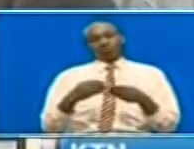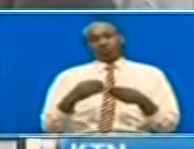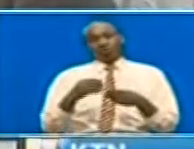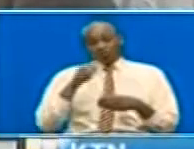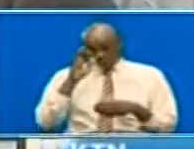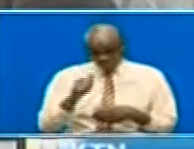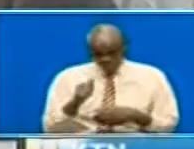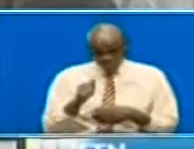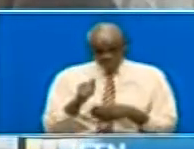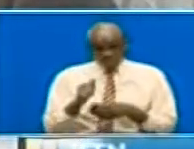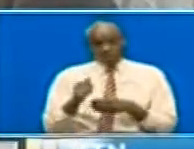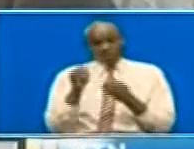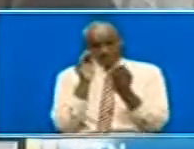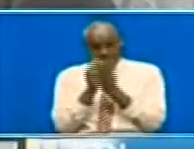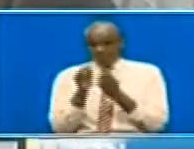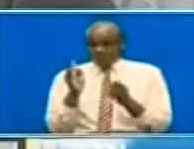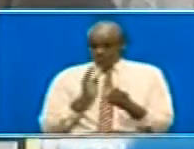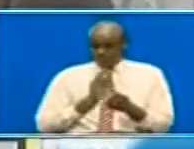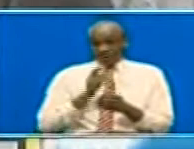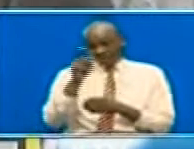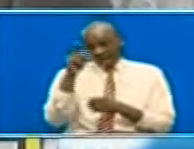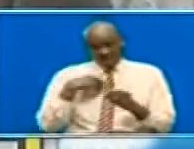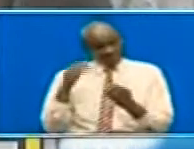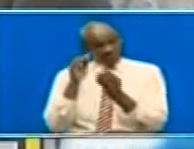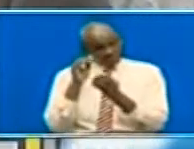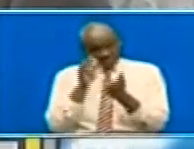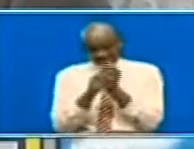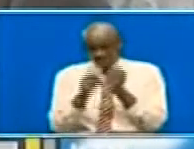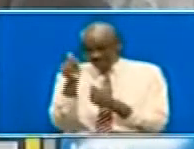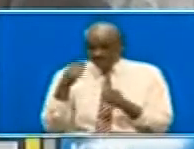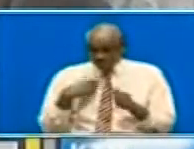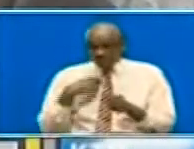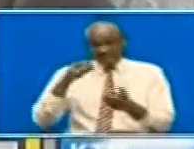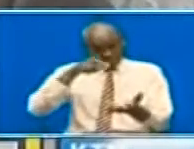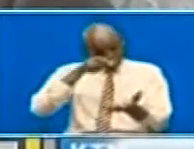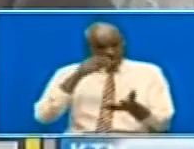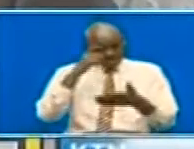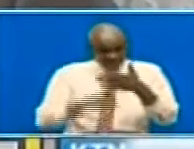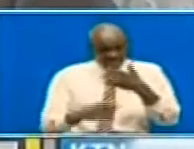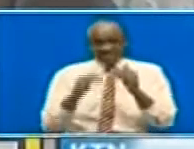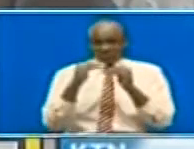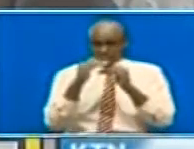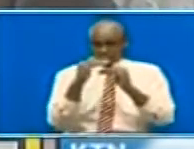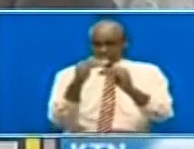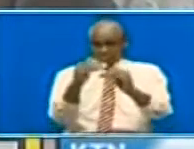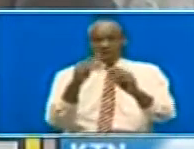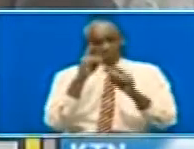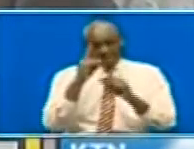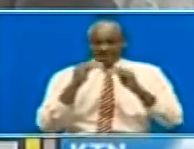the Cereals and Produce Board until such a time that there's stability in the prices